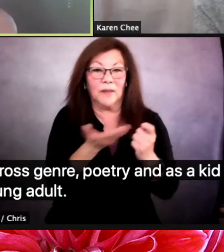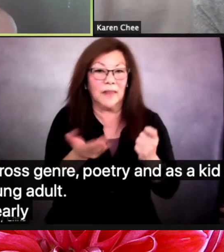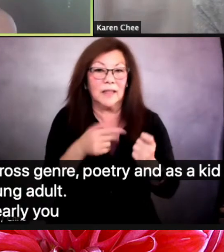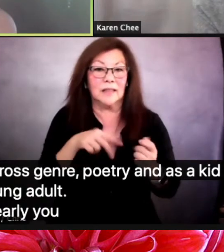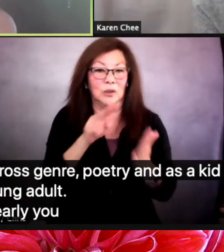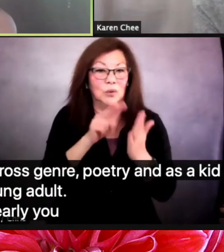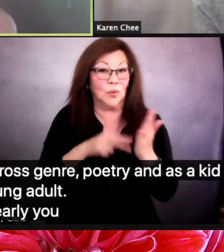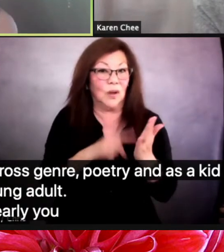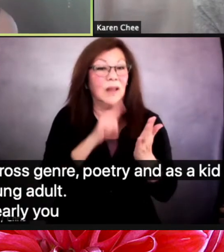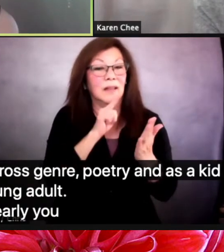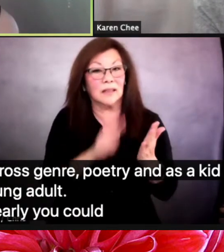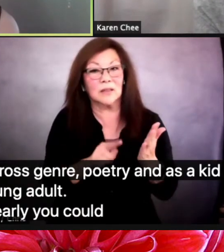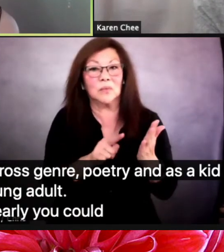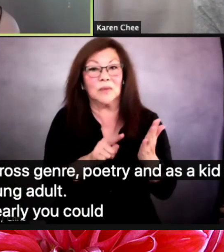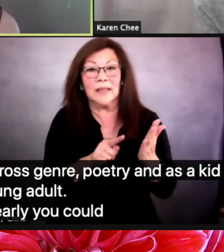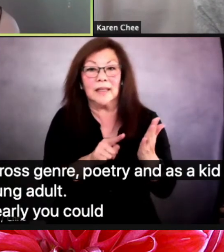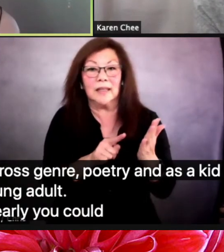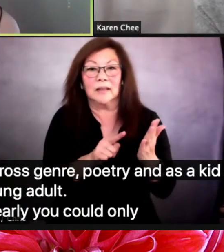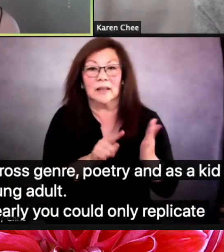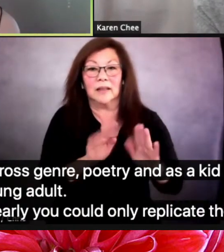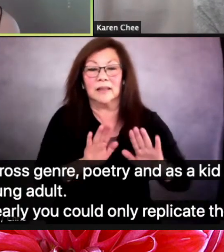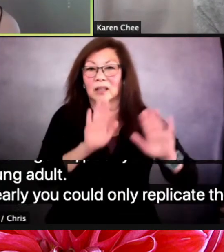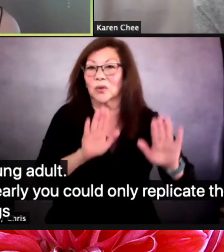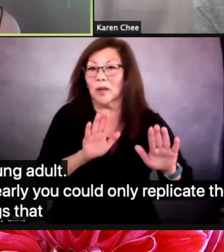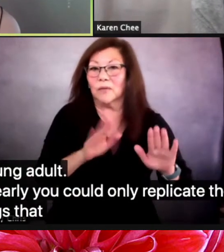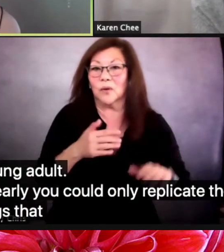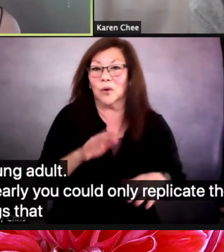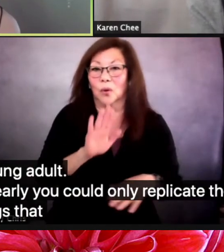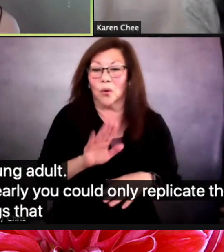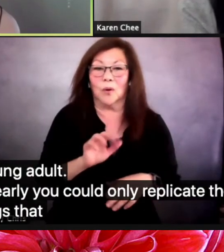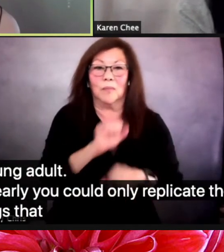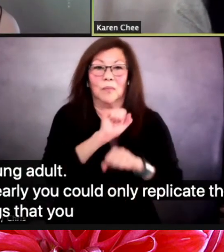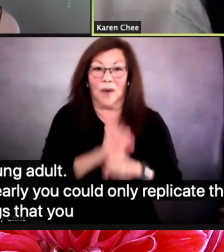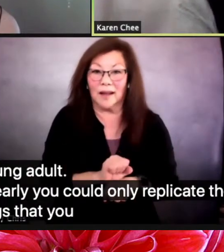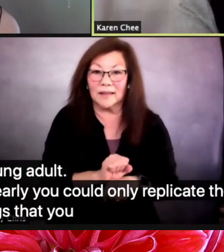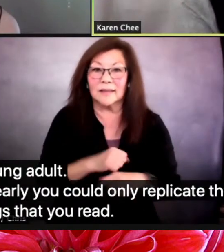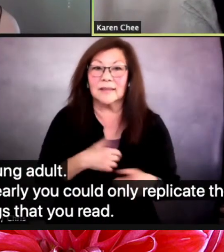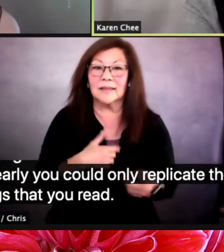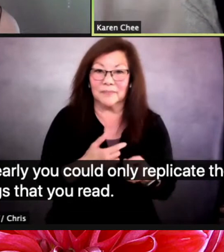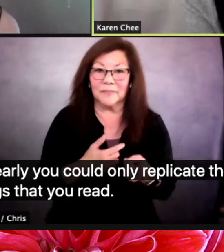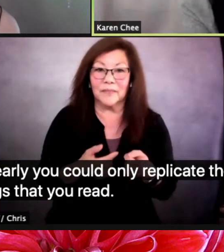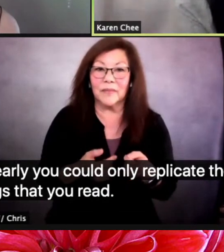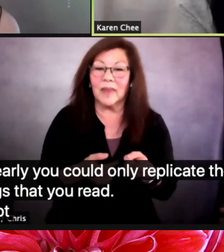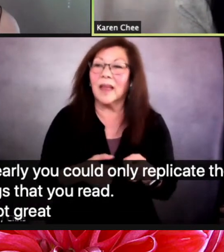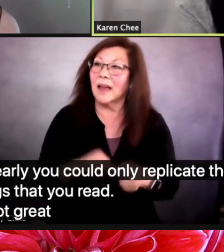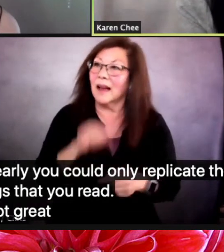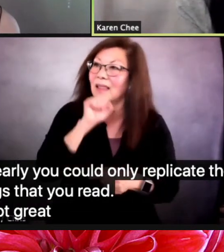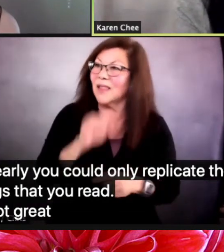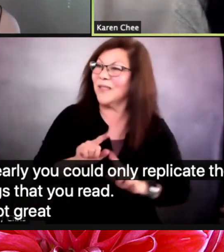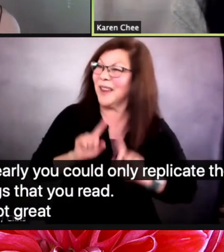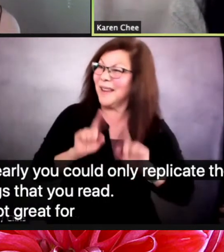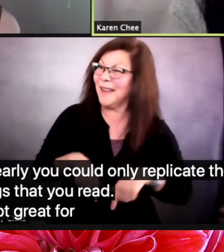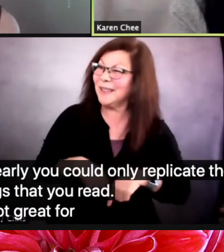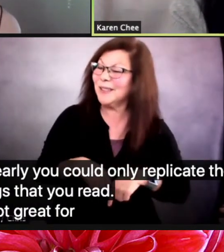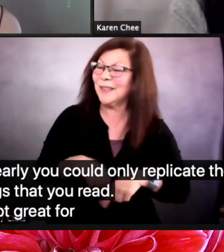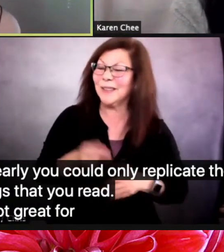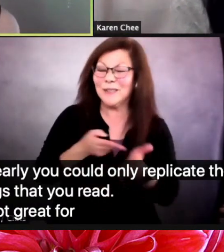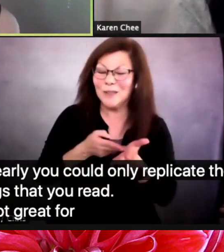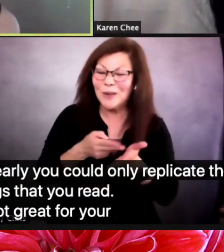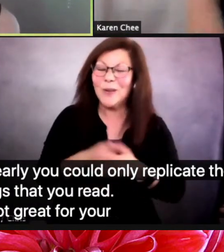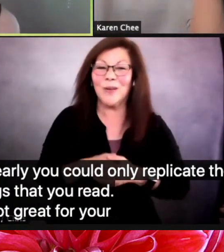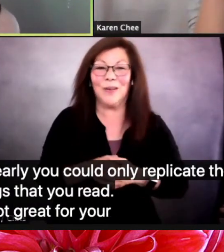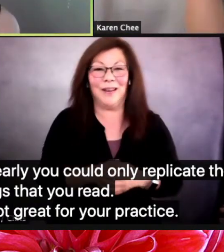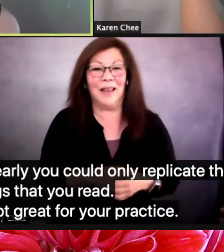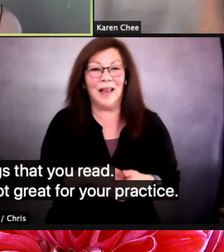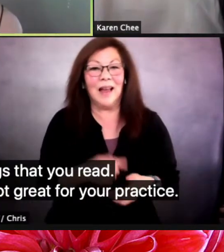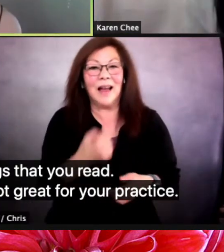And that's not like great for your practice. Yeah. Yeah, that's true. I love that answer. I think that's so Yeah. nice. And sorry, I will